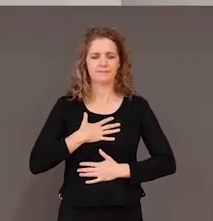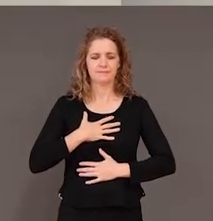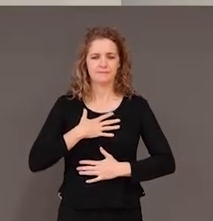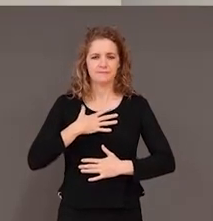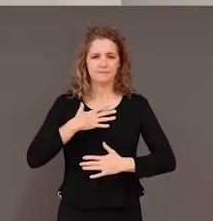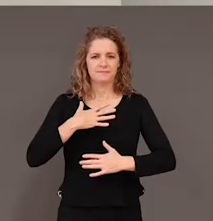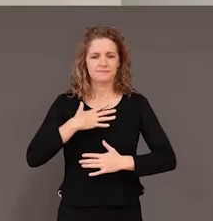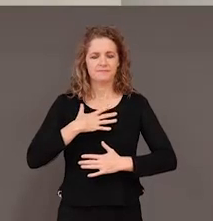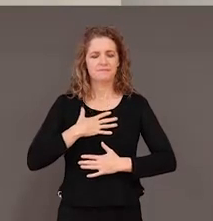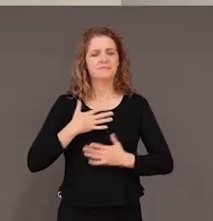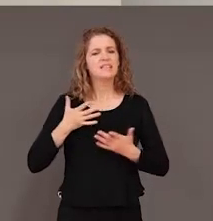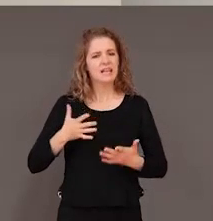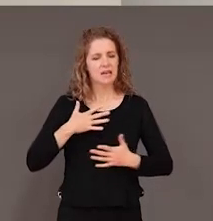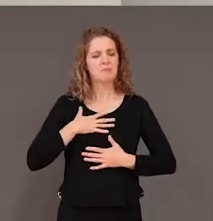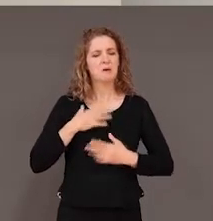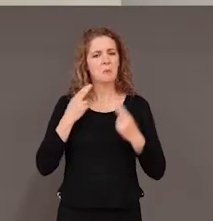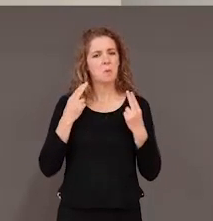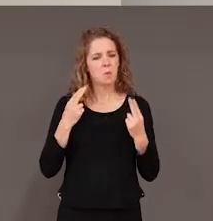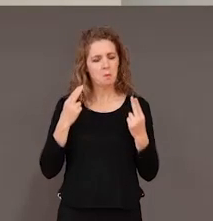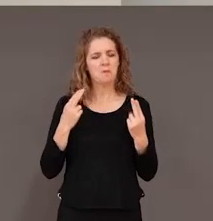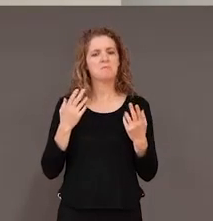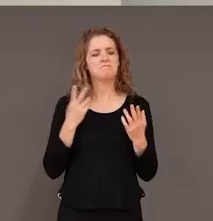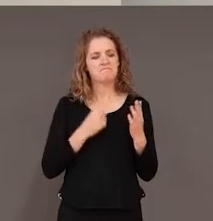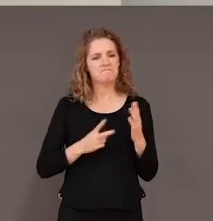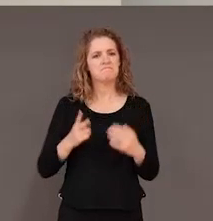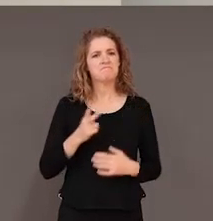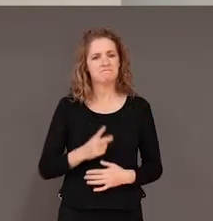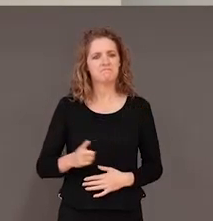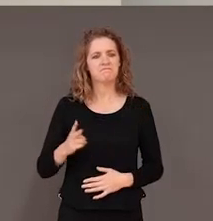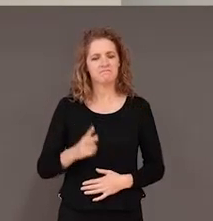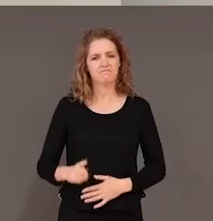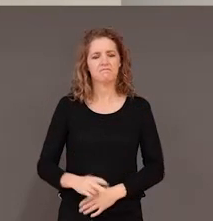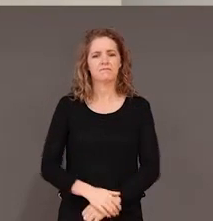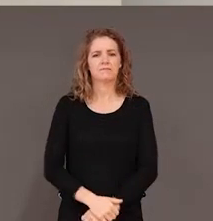And then just let your breathing return to its normal rate and rhythm.